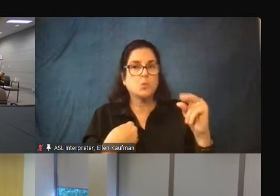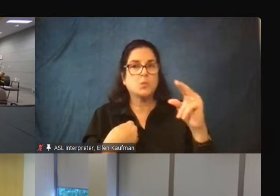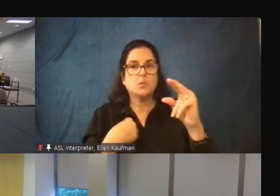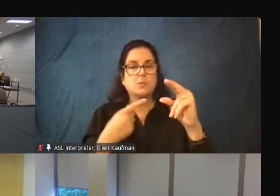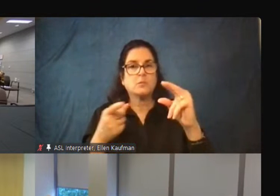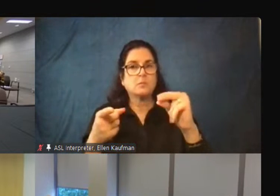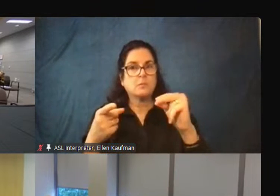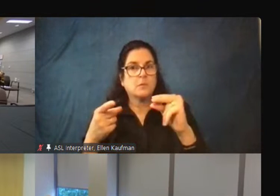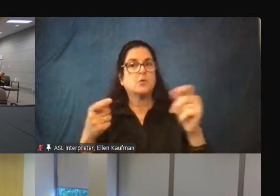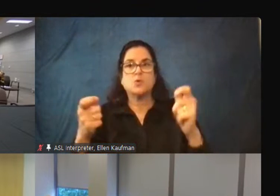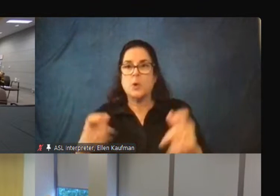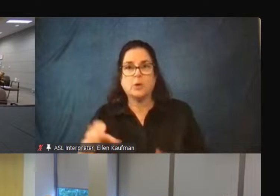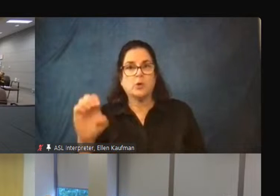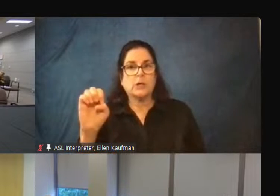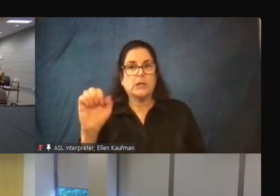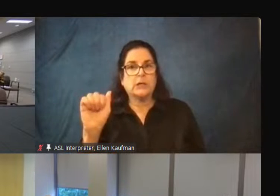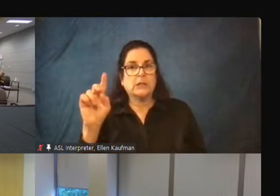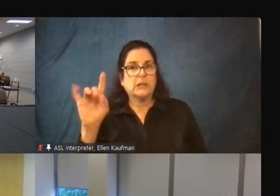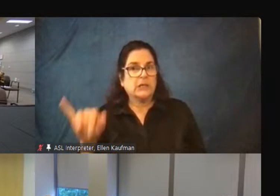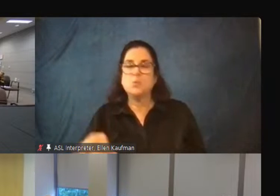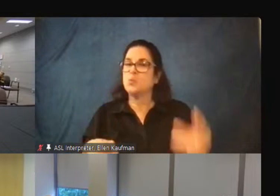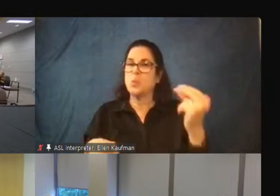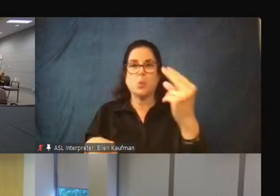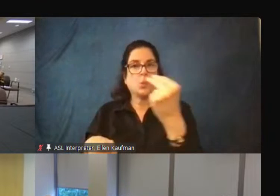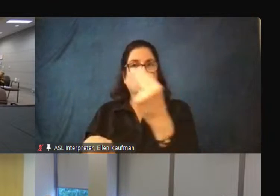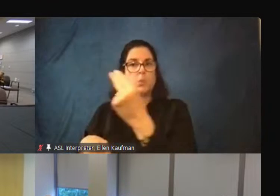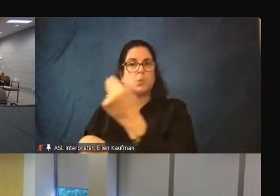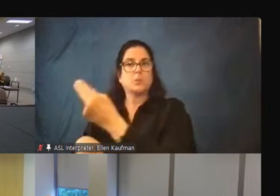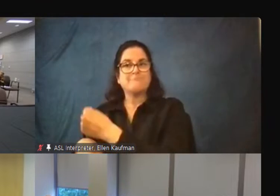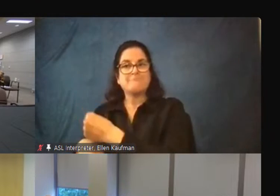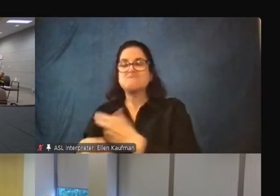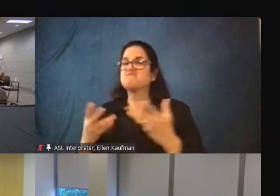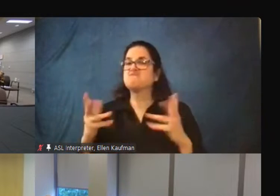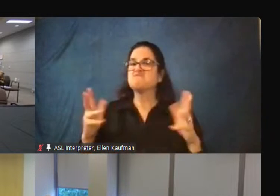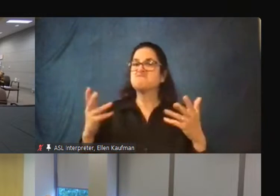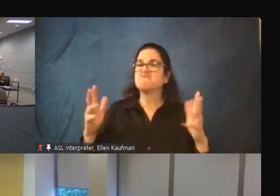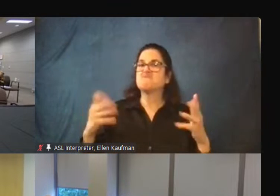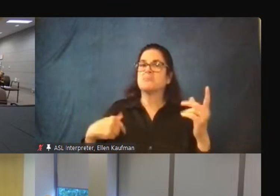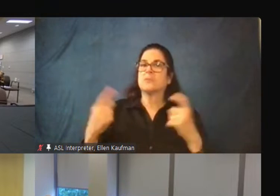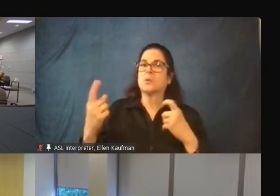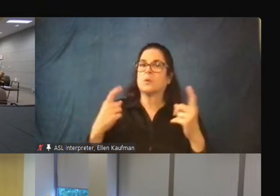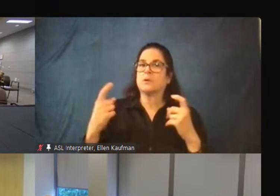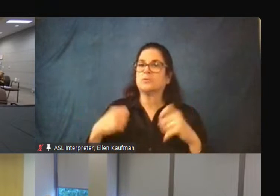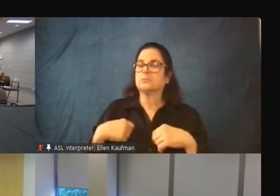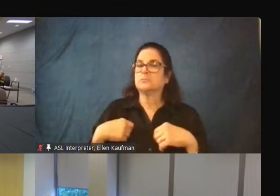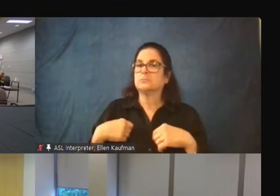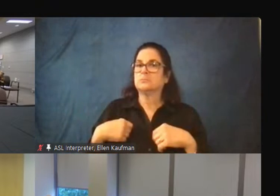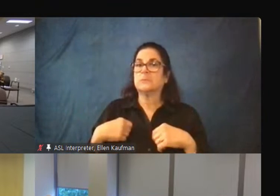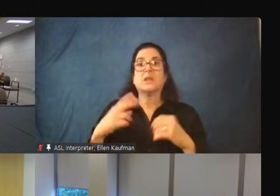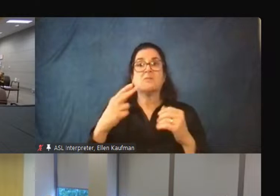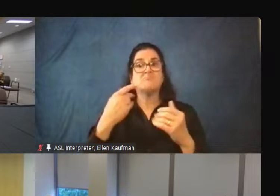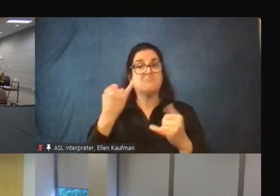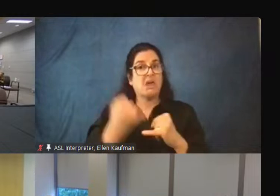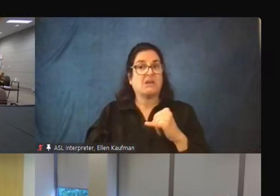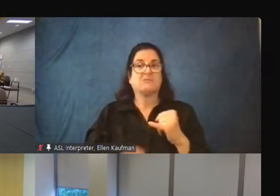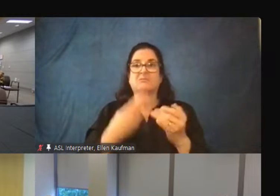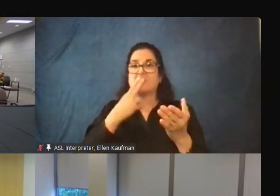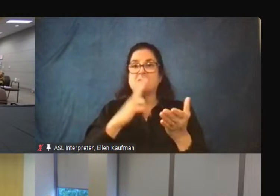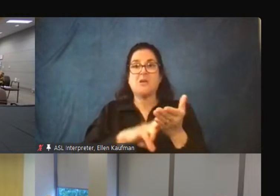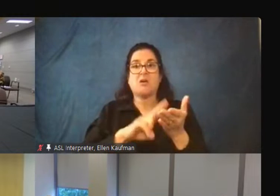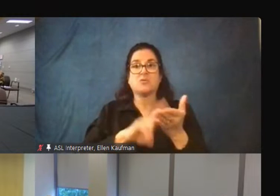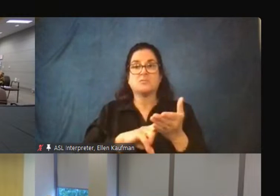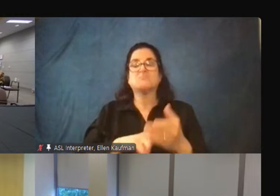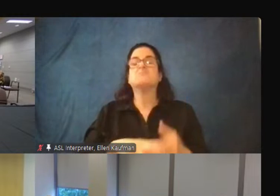No questions. Director Jakes, there are no additional questions and there are no further contracts. Since there are no further